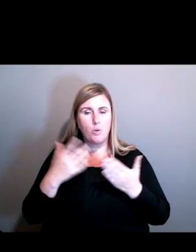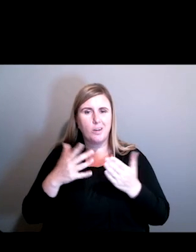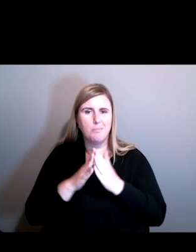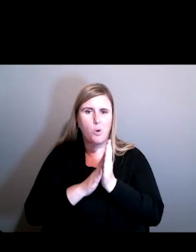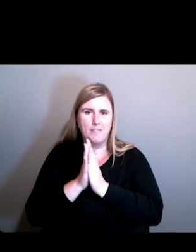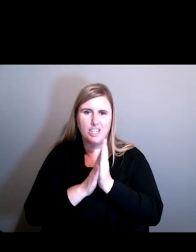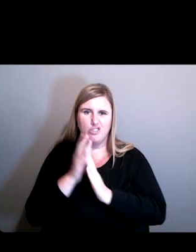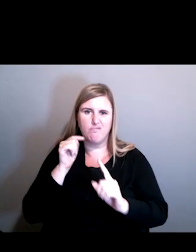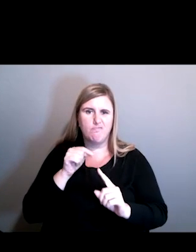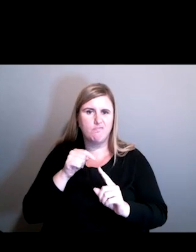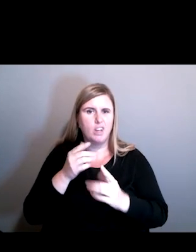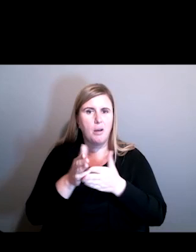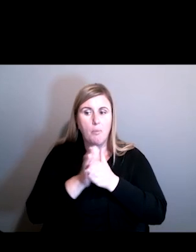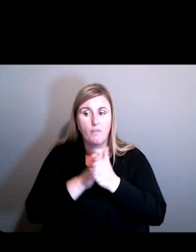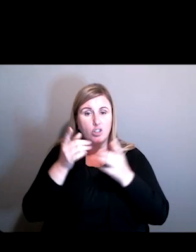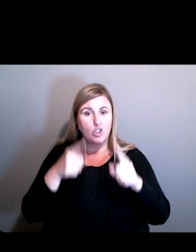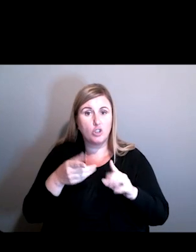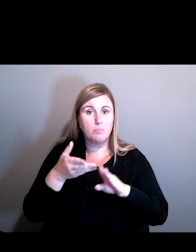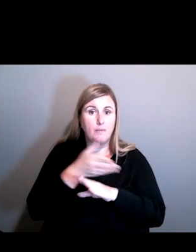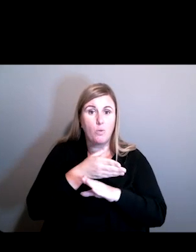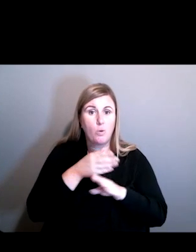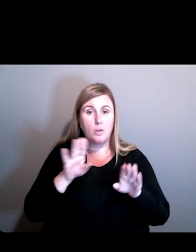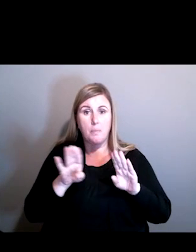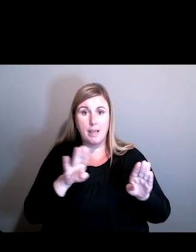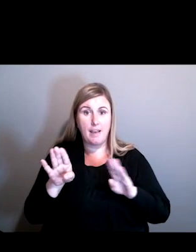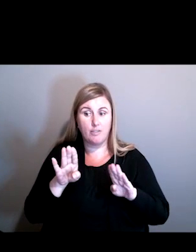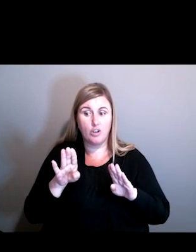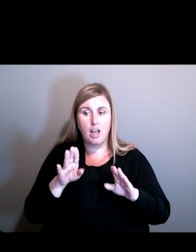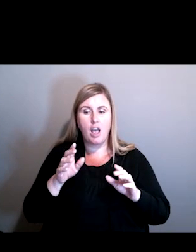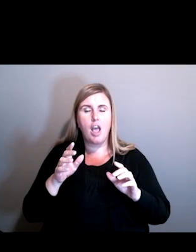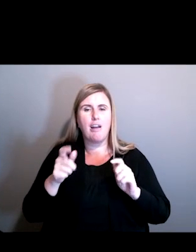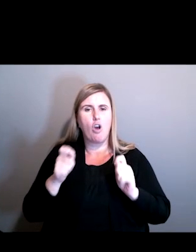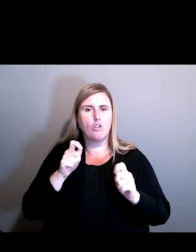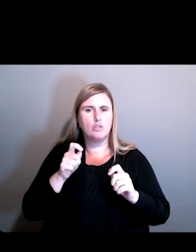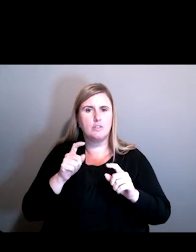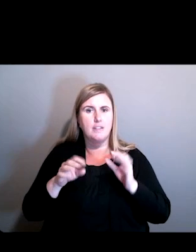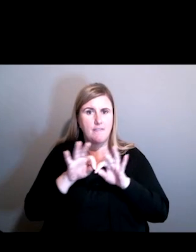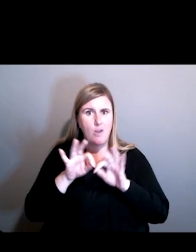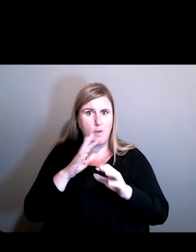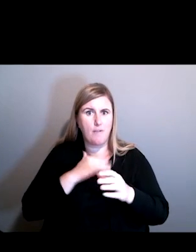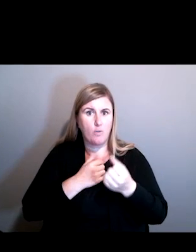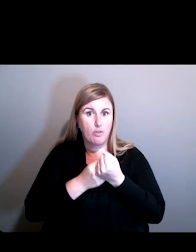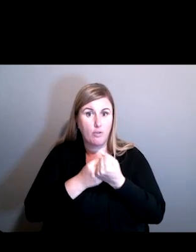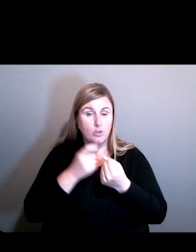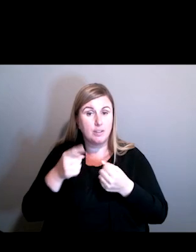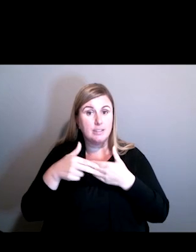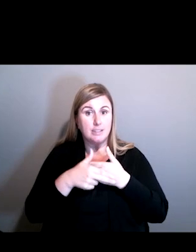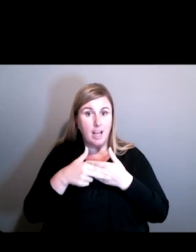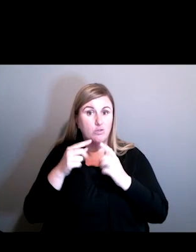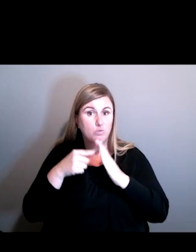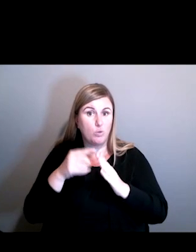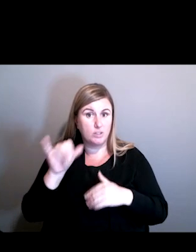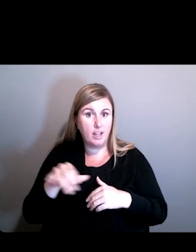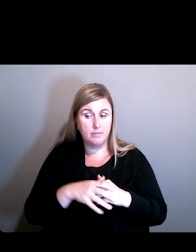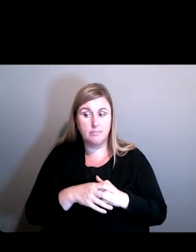is motivation. Motivation occurs before behavior and it alters the value of our reinforcers. So this slide